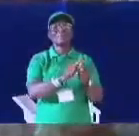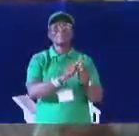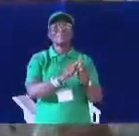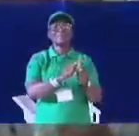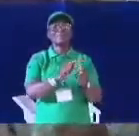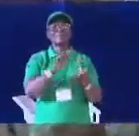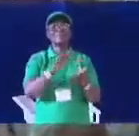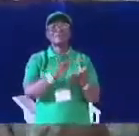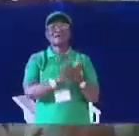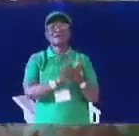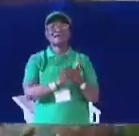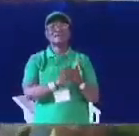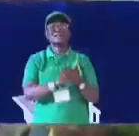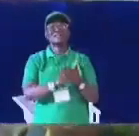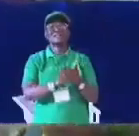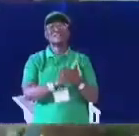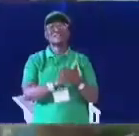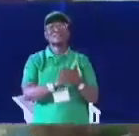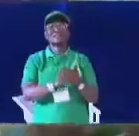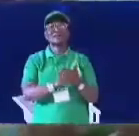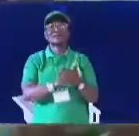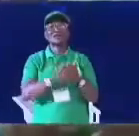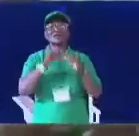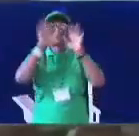that medicine could not handle.